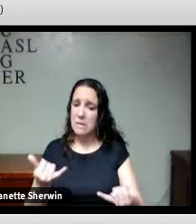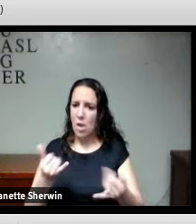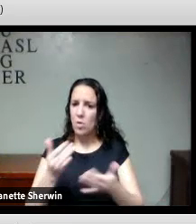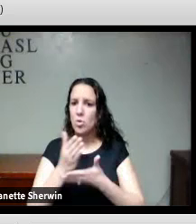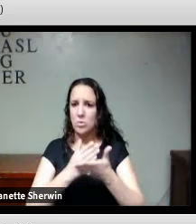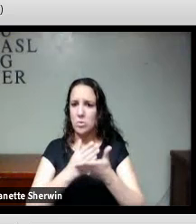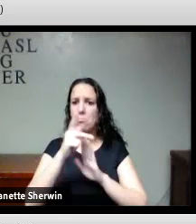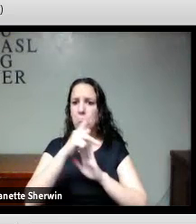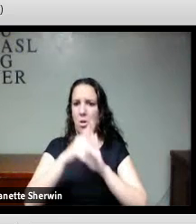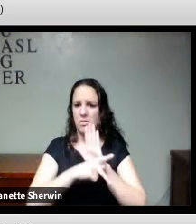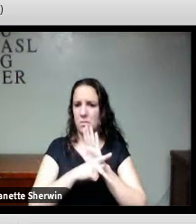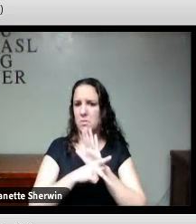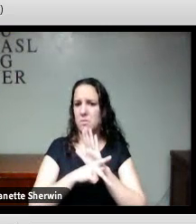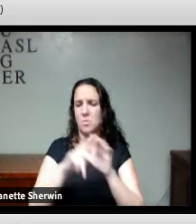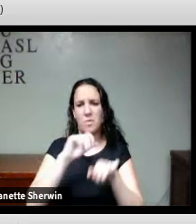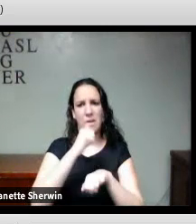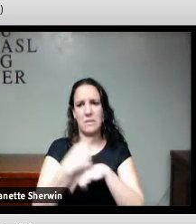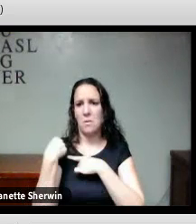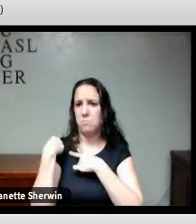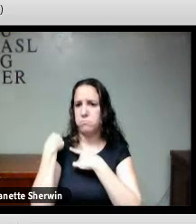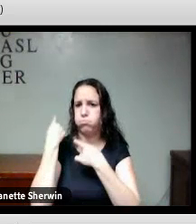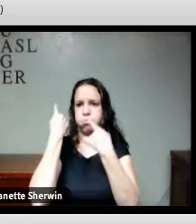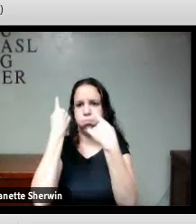place for years and maybe decades.